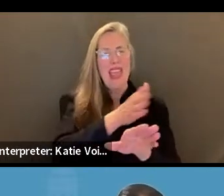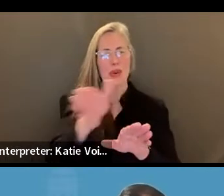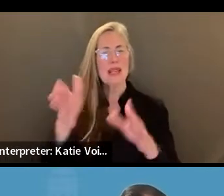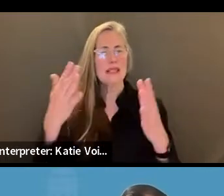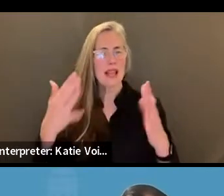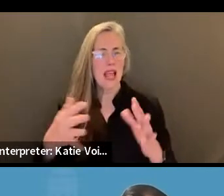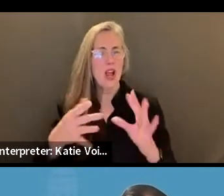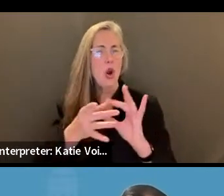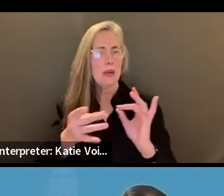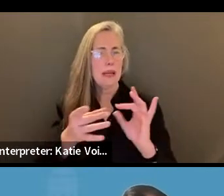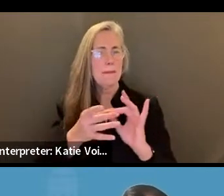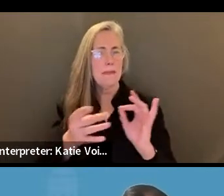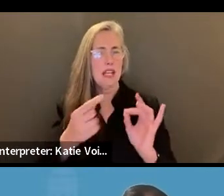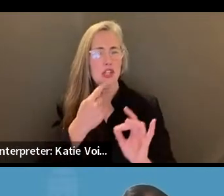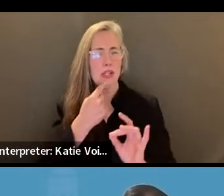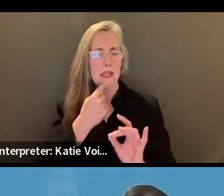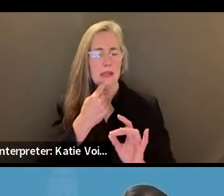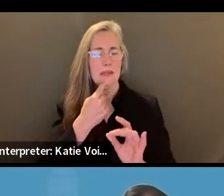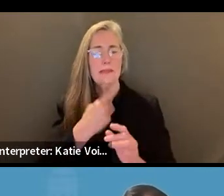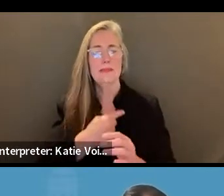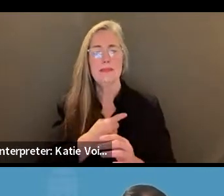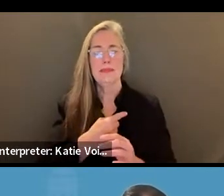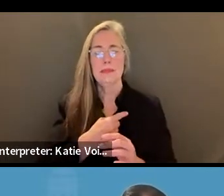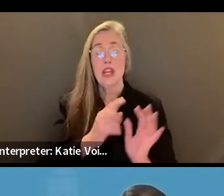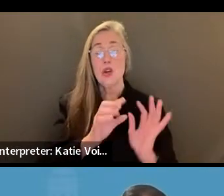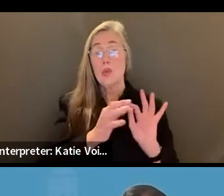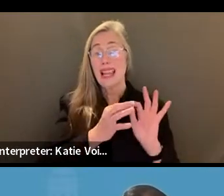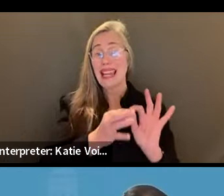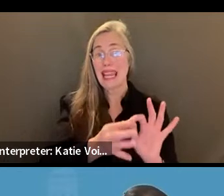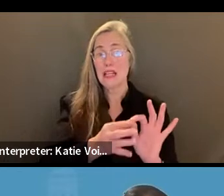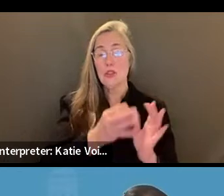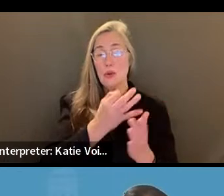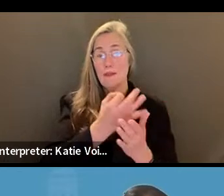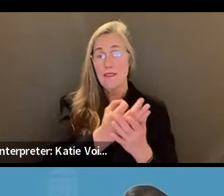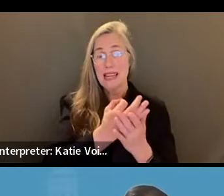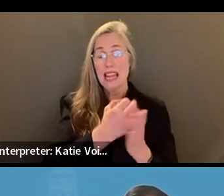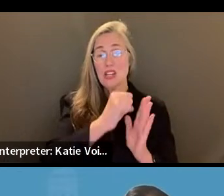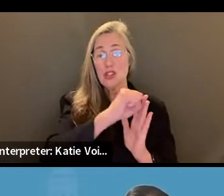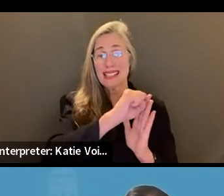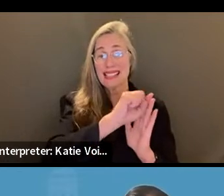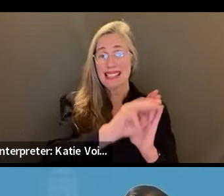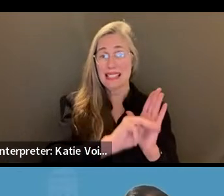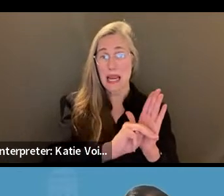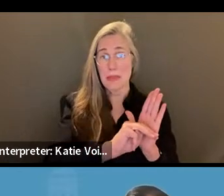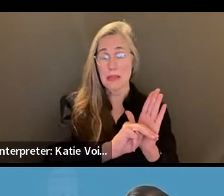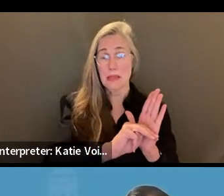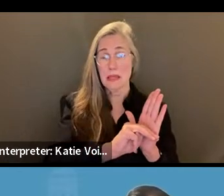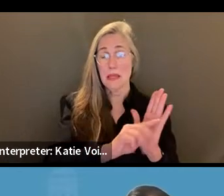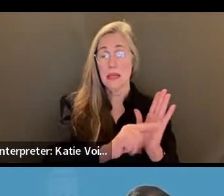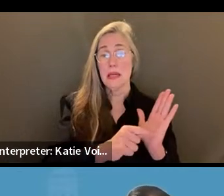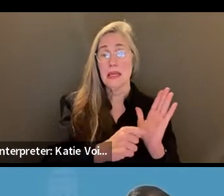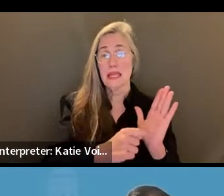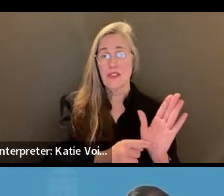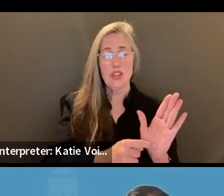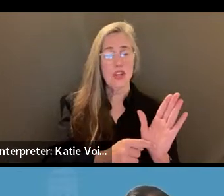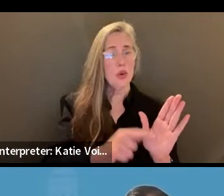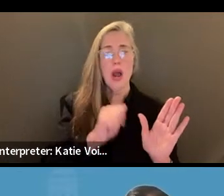those 3 areas. As it relates to the financial statement, we are providing you an